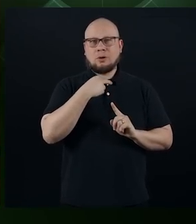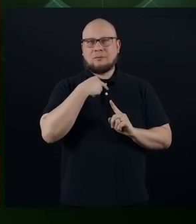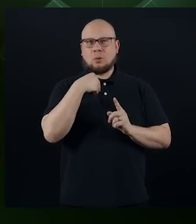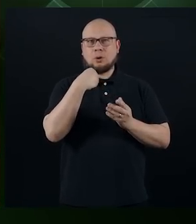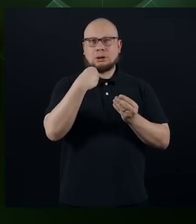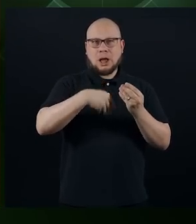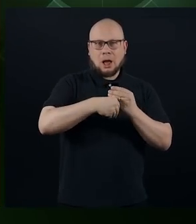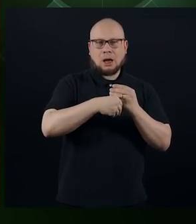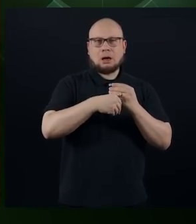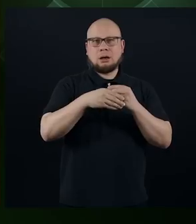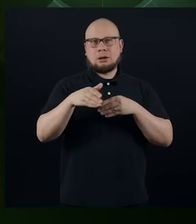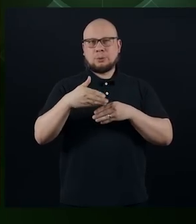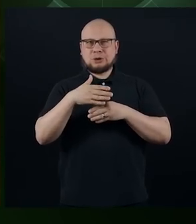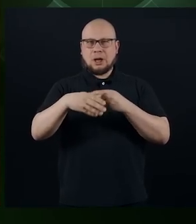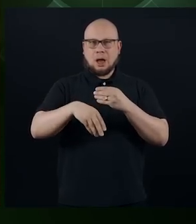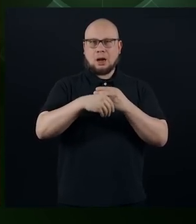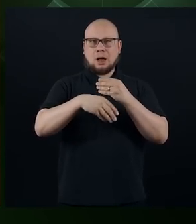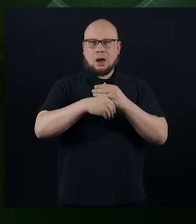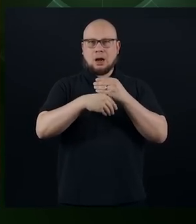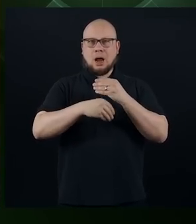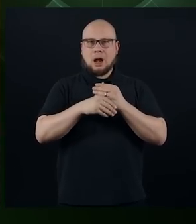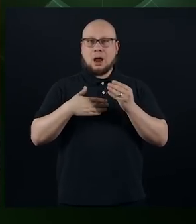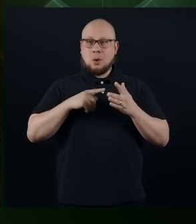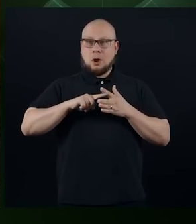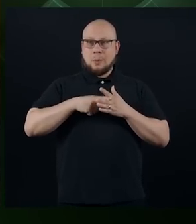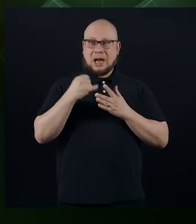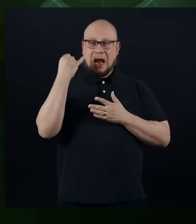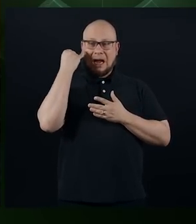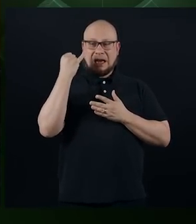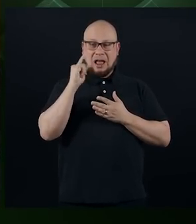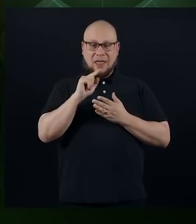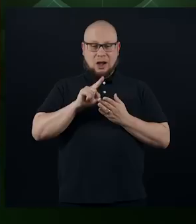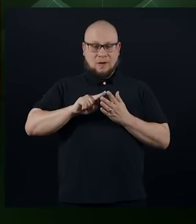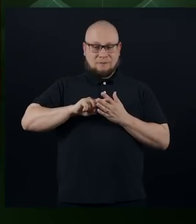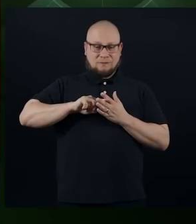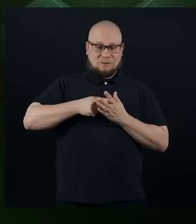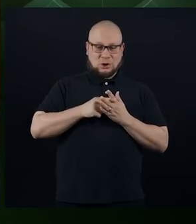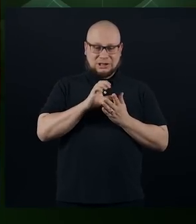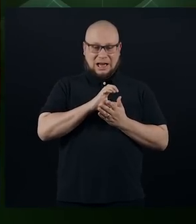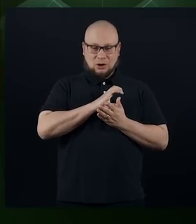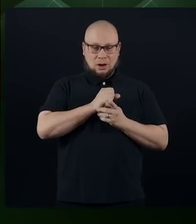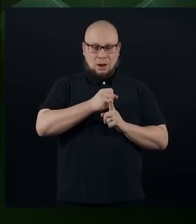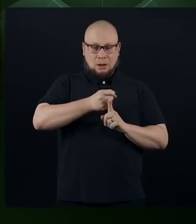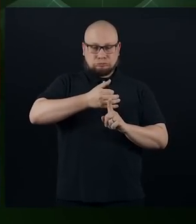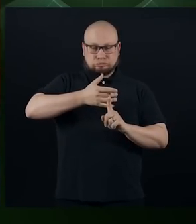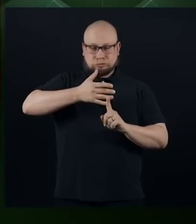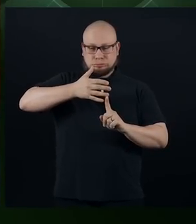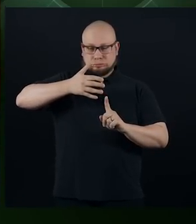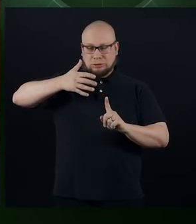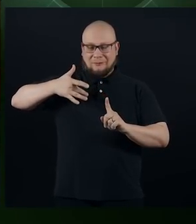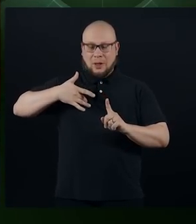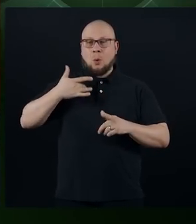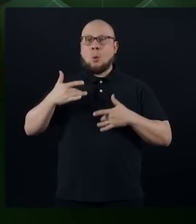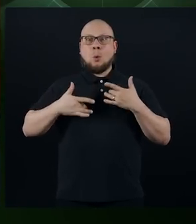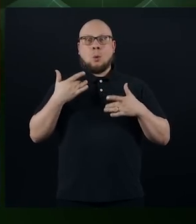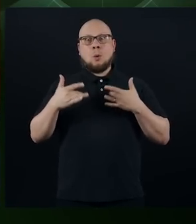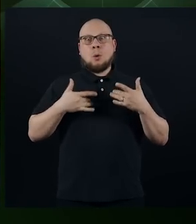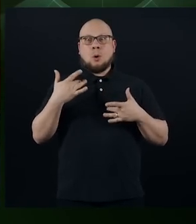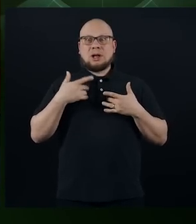music comes in and all those things, then it's very much a case of that the result is more than the sum of its parts.